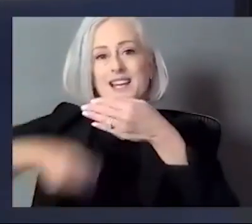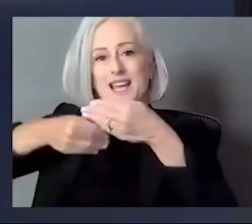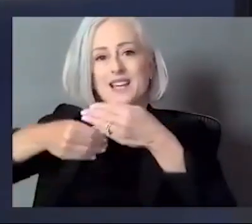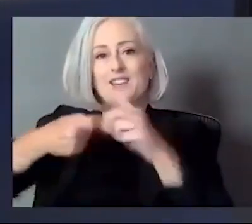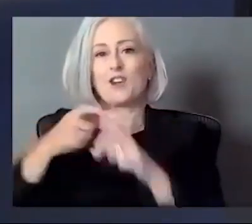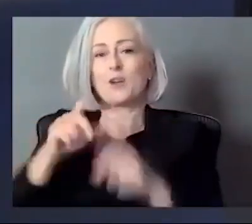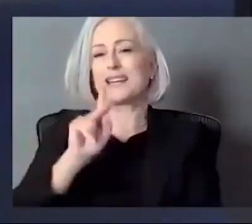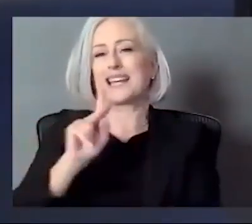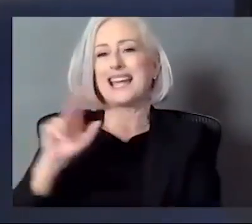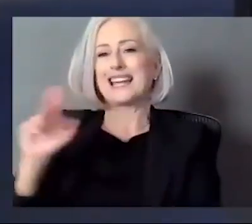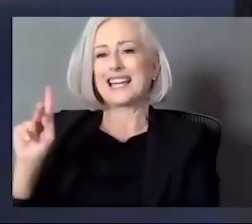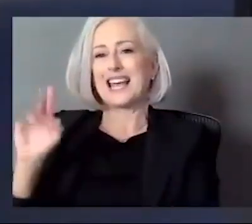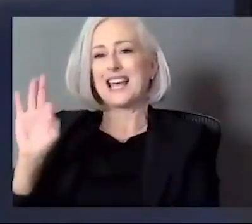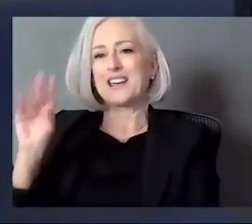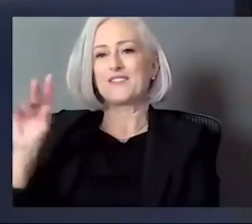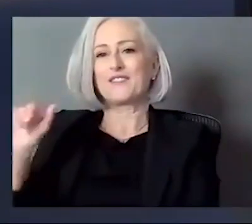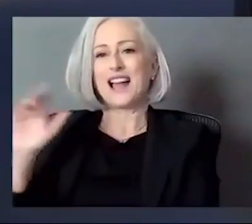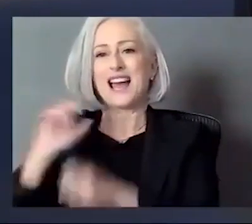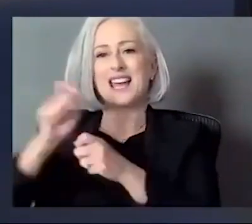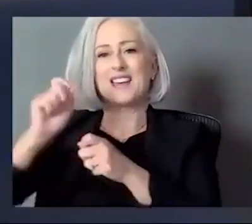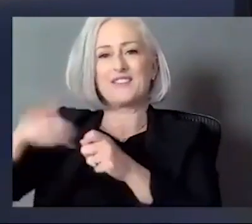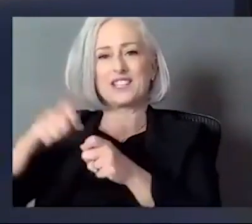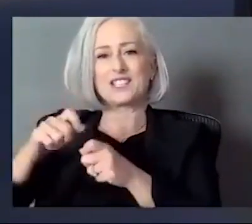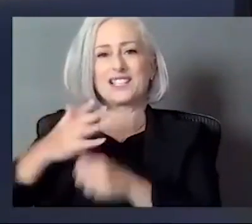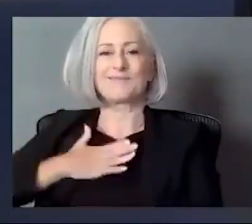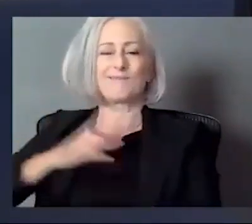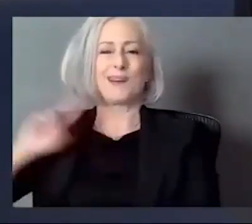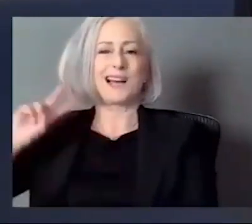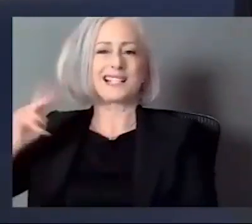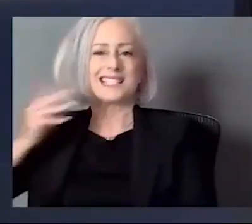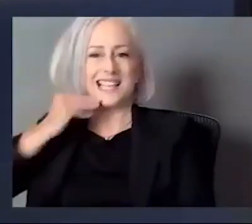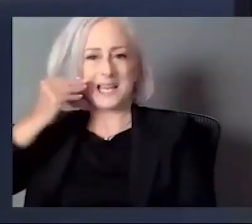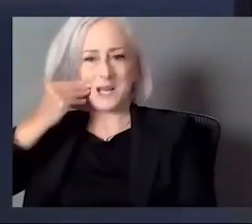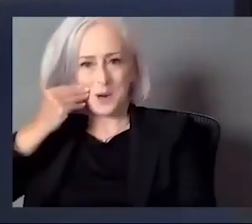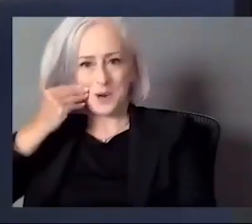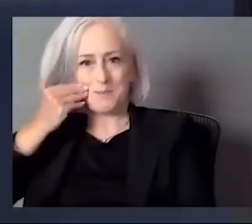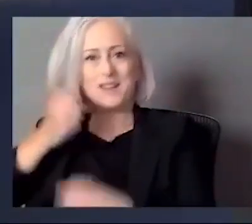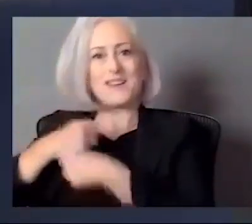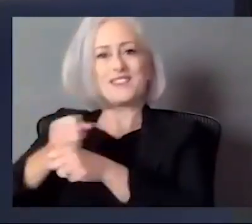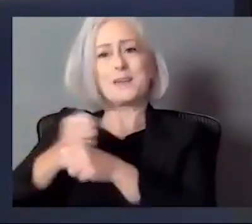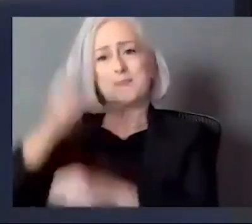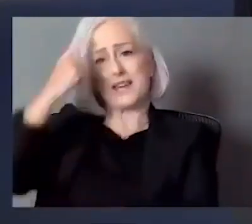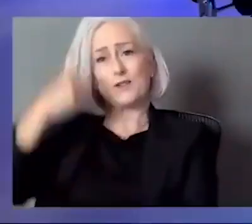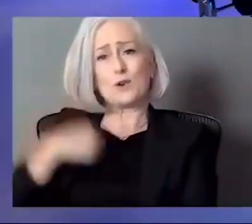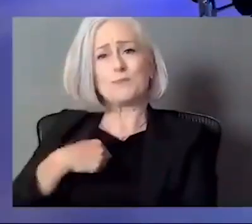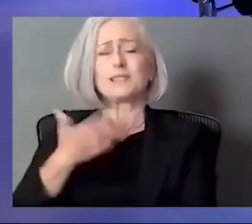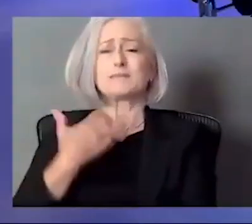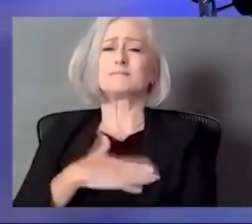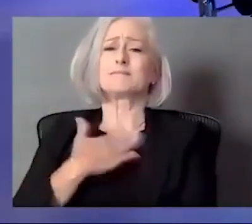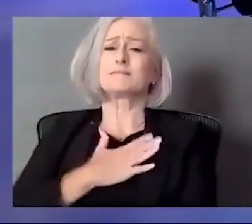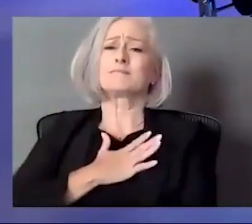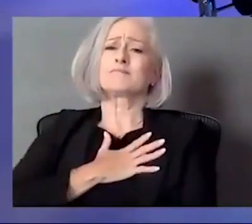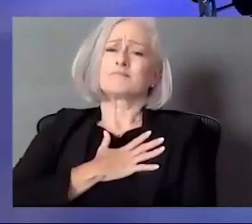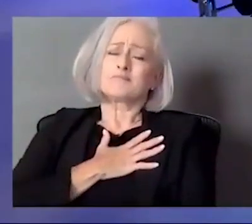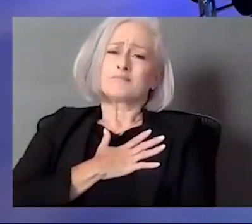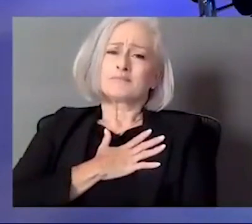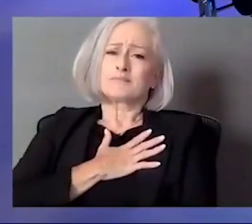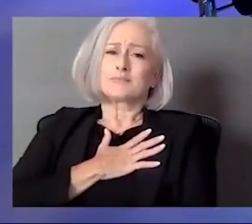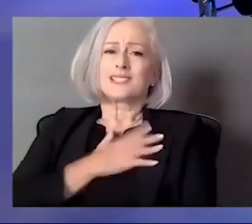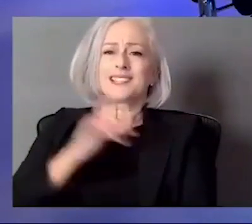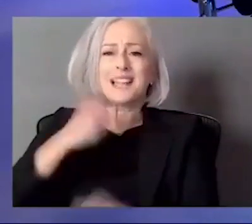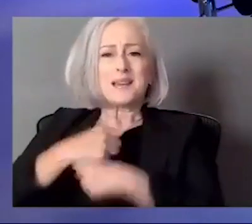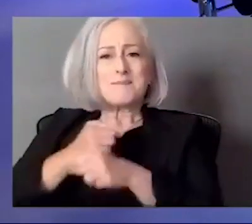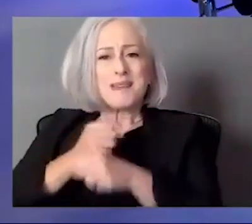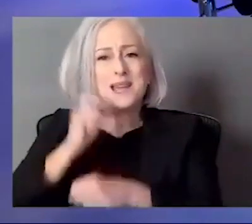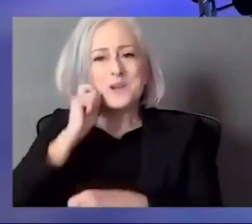home in Kansas City, by the way. And that's a big thank you. People who made us these cool dolls. The nurse with whom